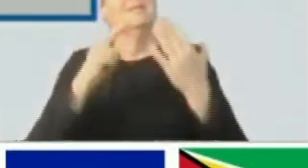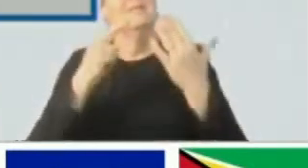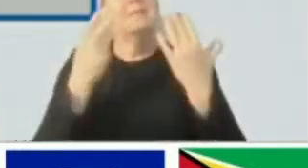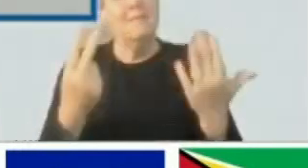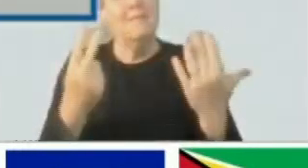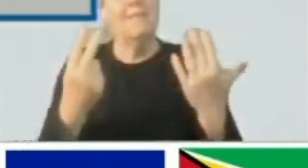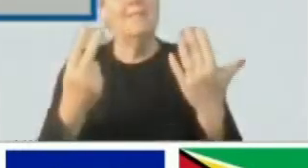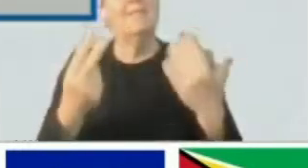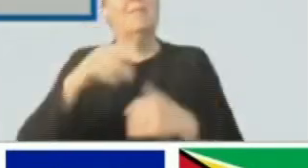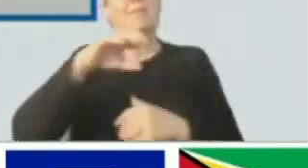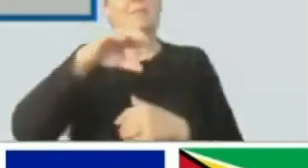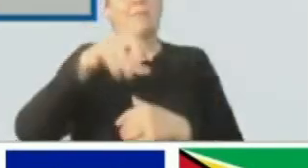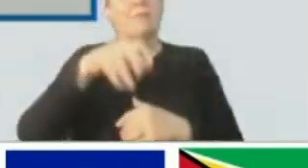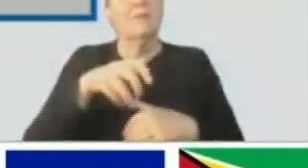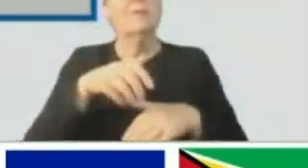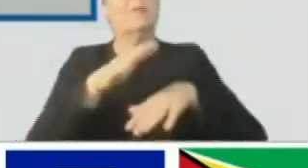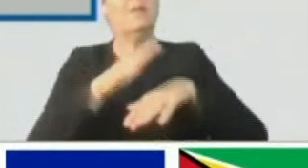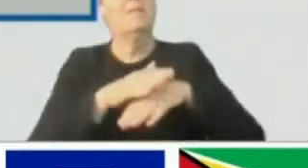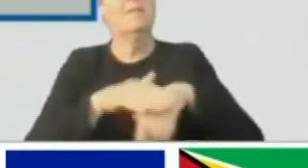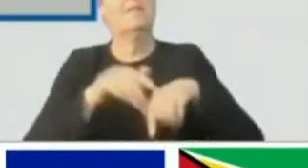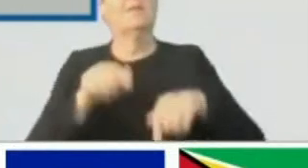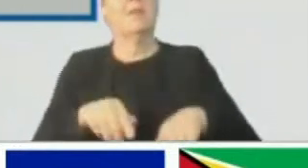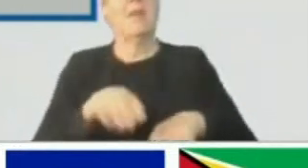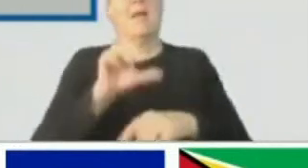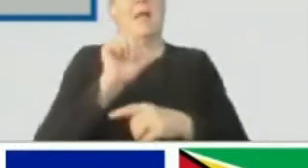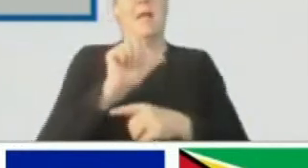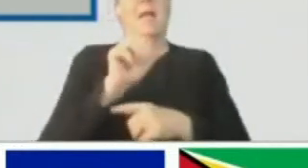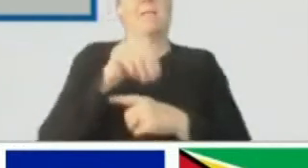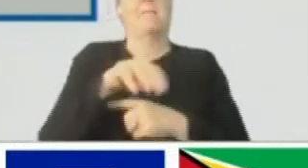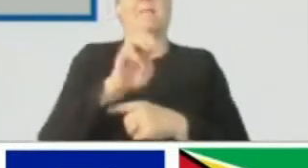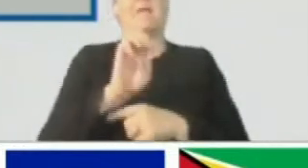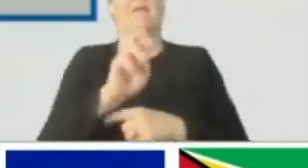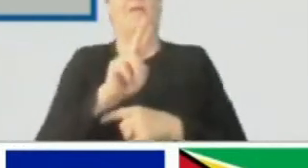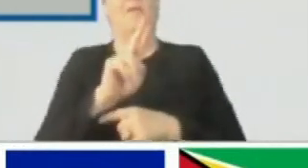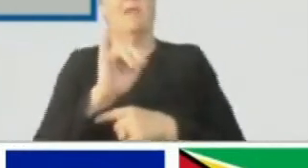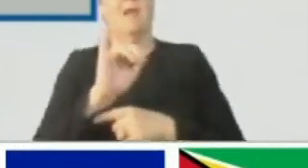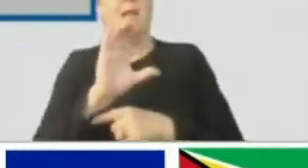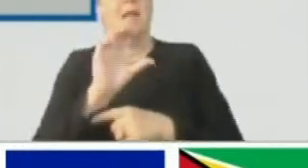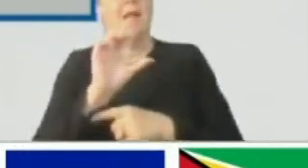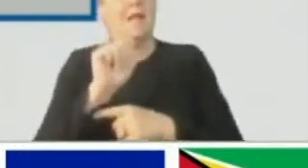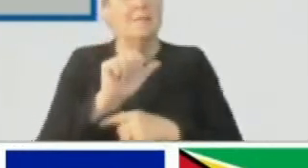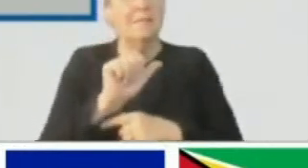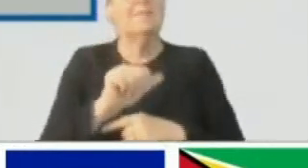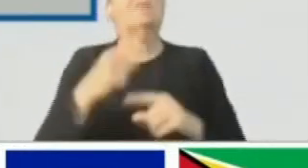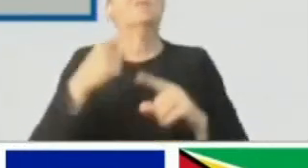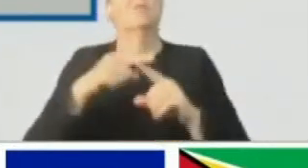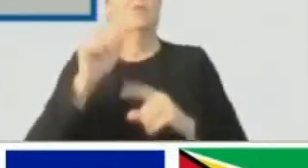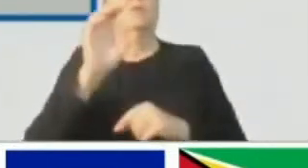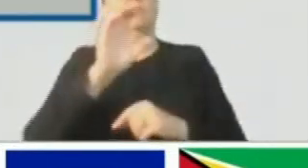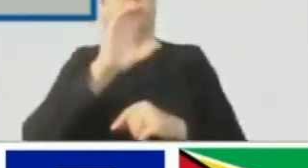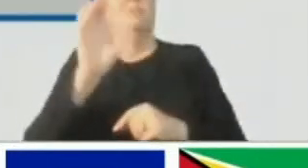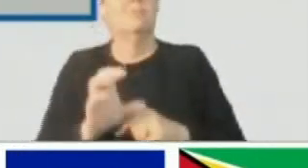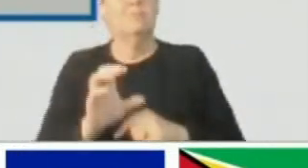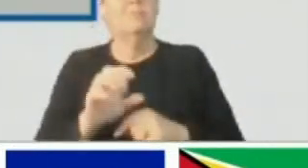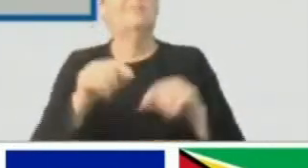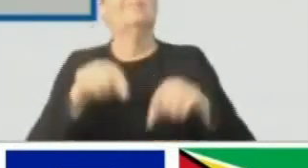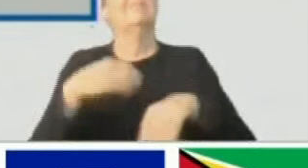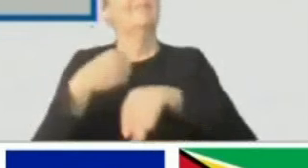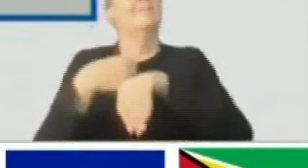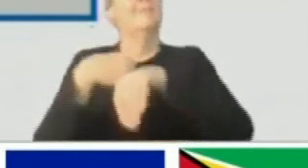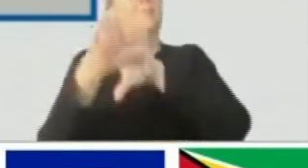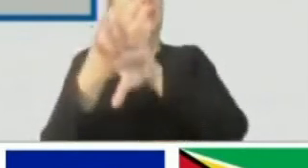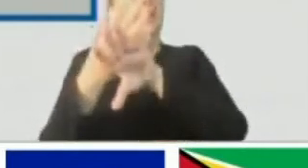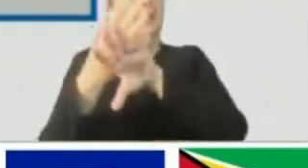Reduction in the Americas and the Caribbean. In hosting what is now a virtual gathering, we are already demonstrating